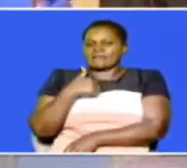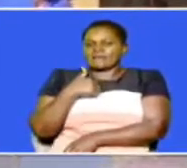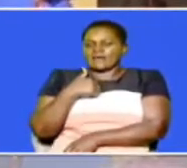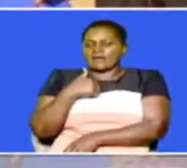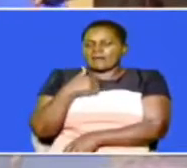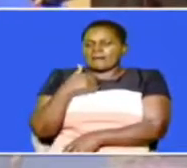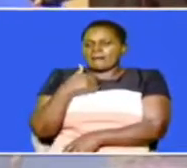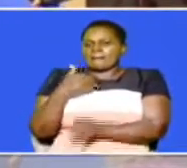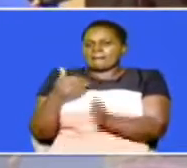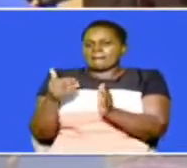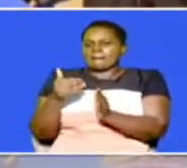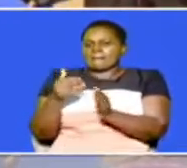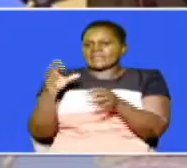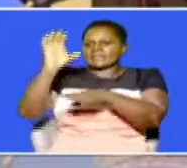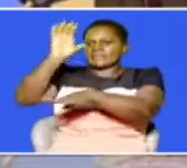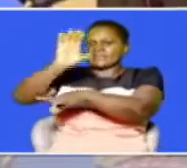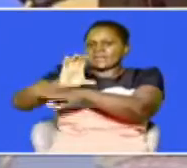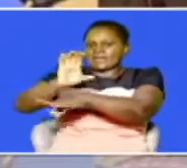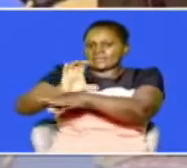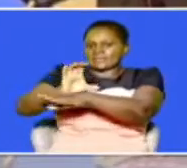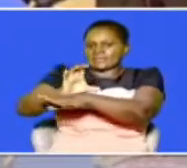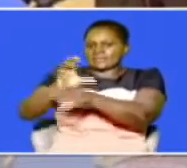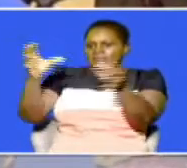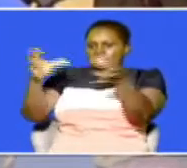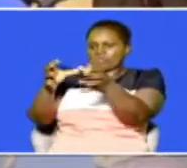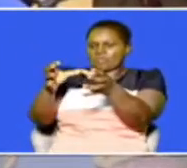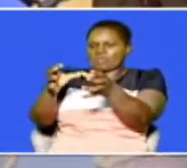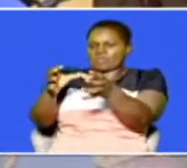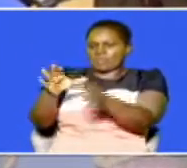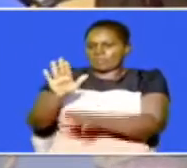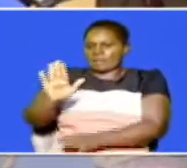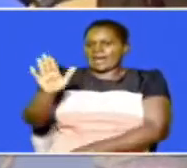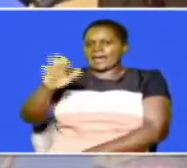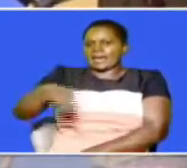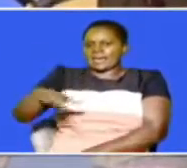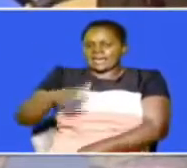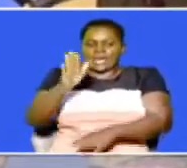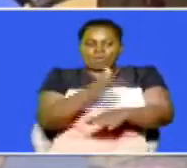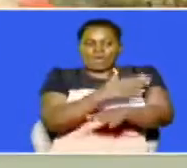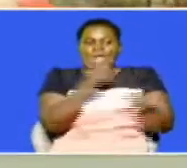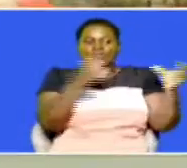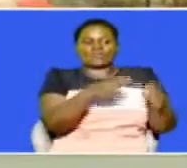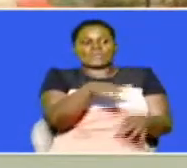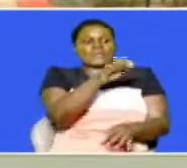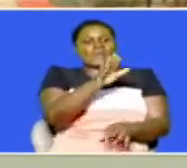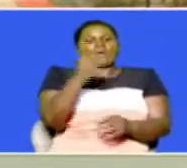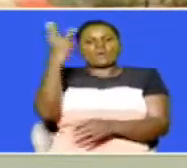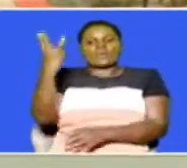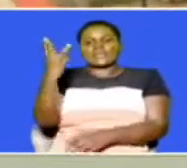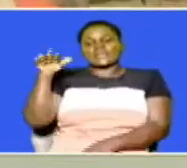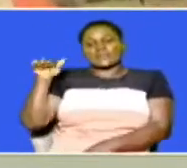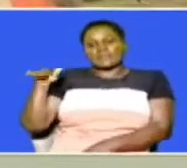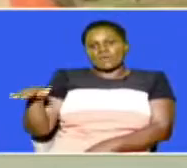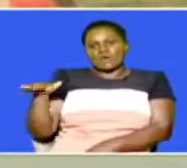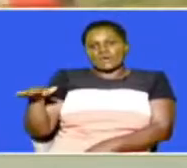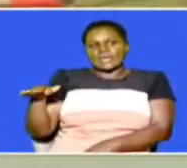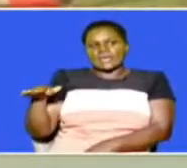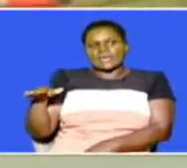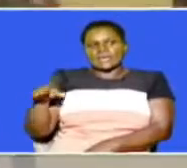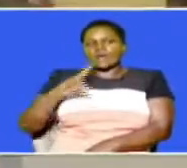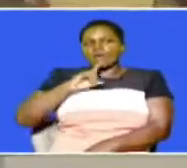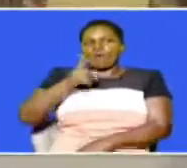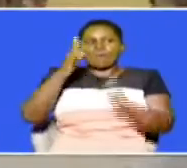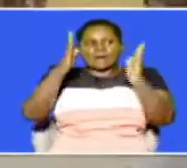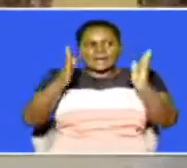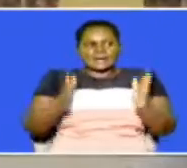we have just approved, where the clergy will sit, where the choir will sit. On Wednesday morning, the Commander of Defense